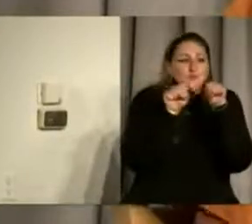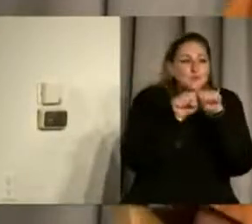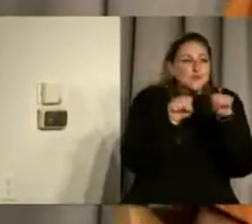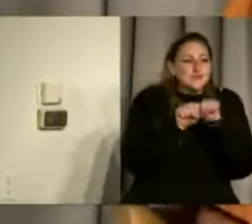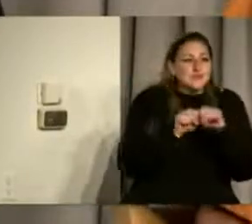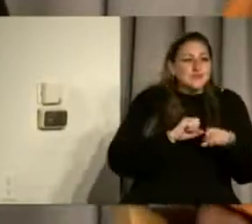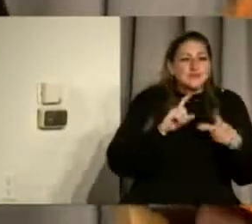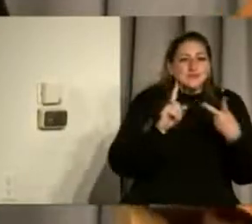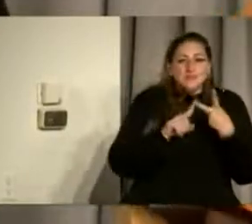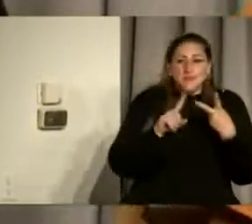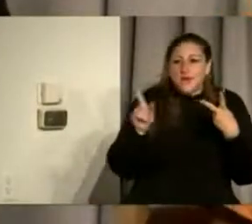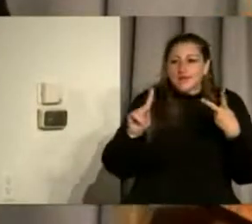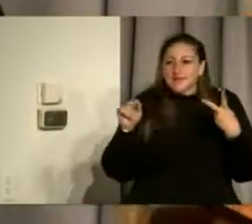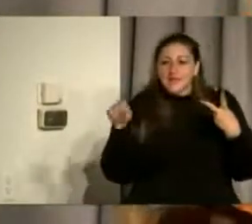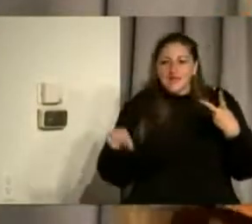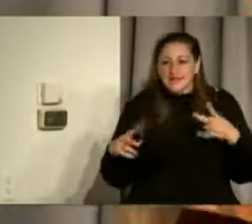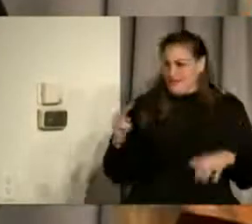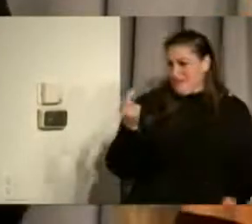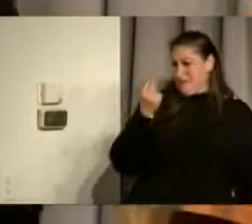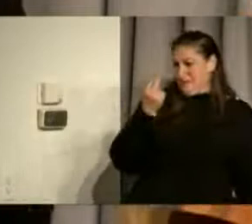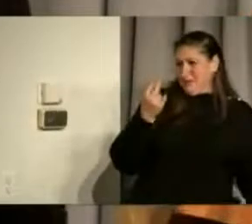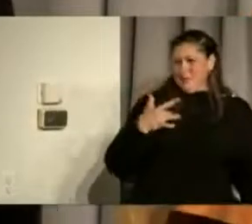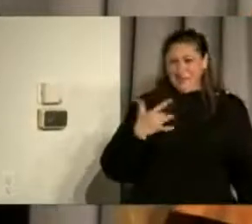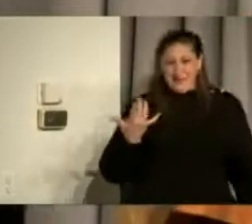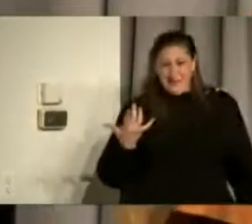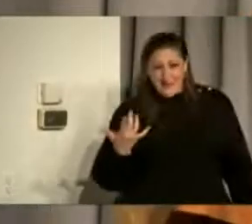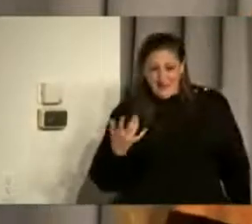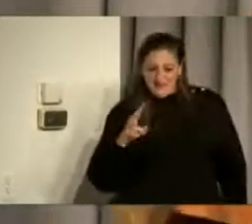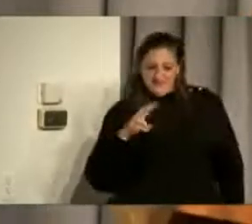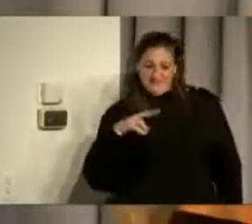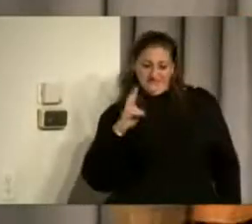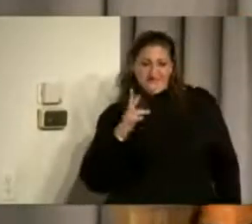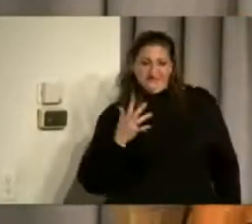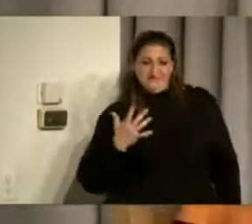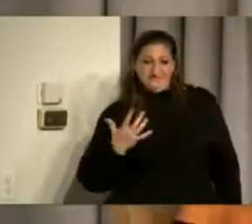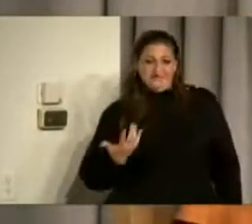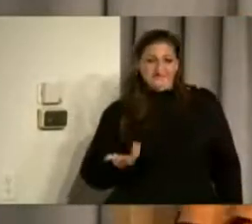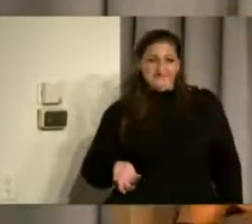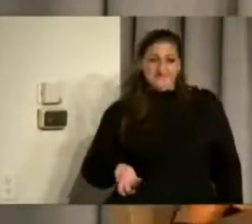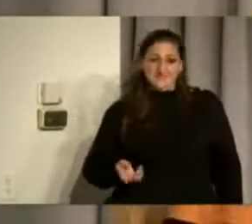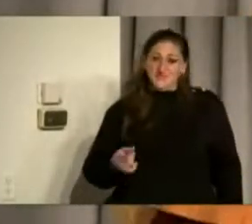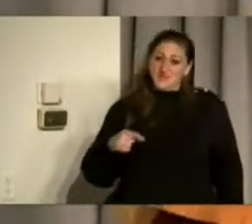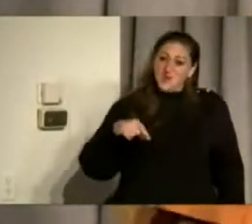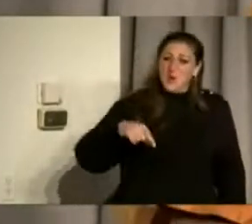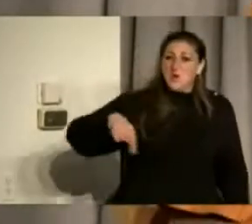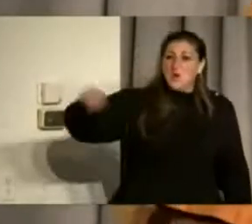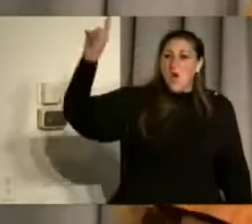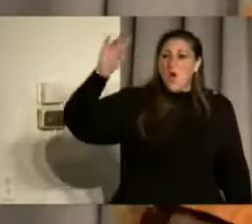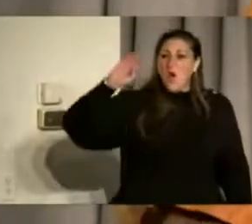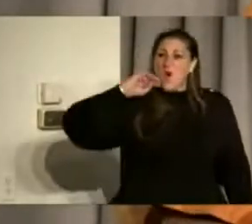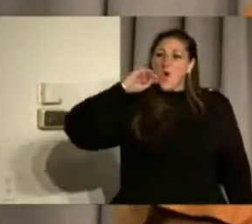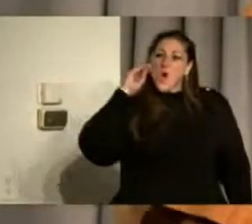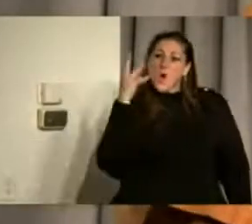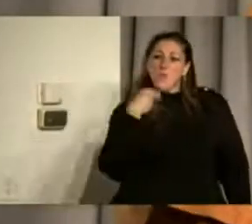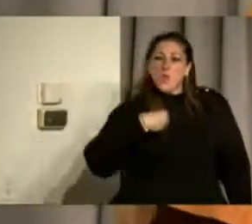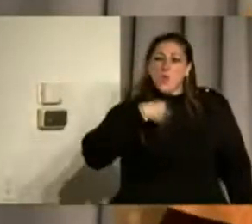teepees? He looked at me with great disdain. Go home, white boy.